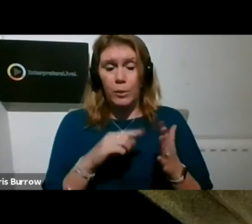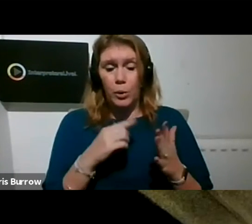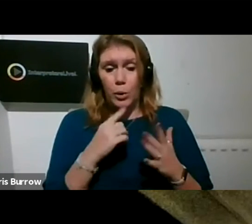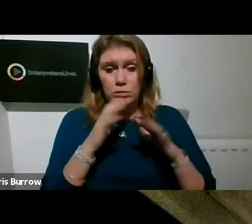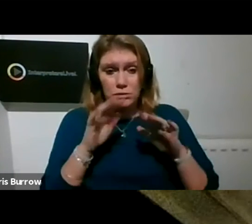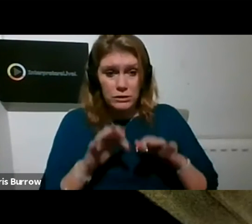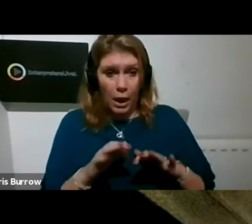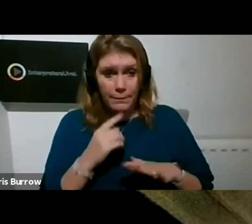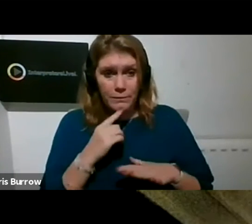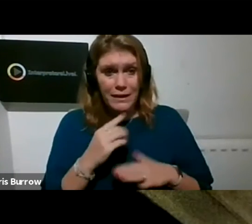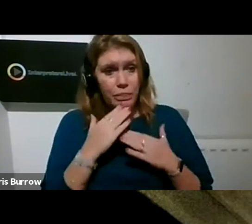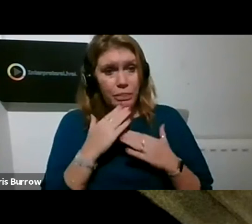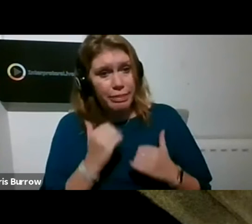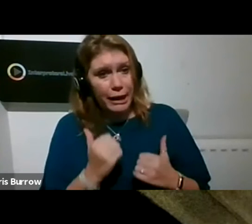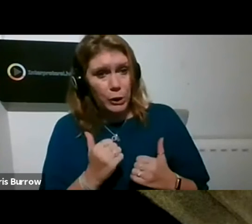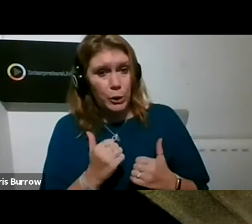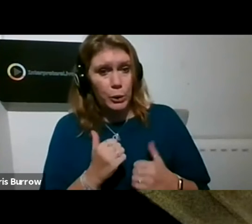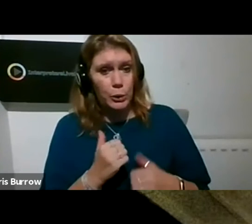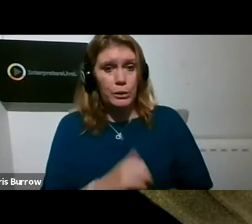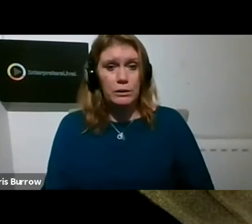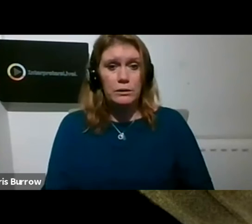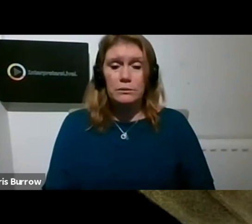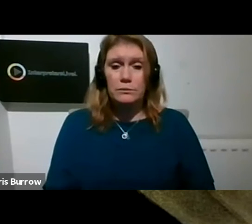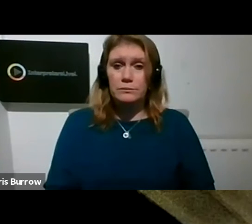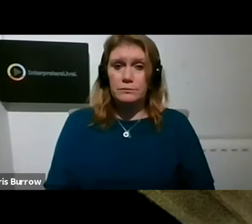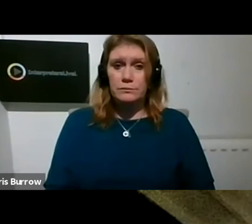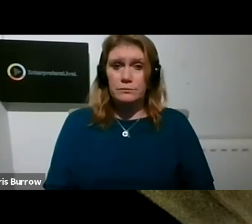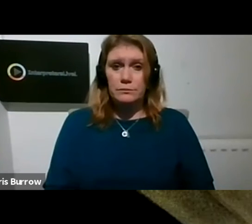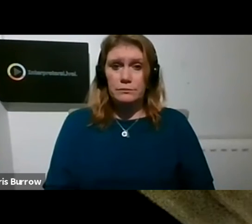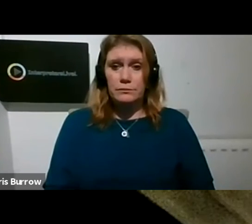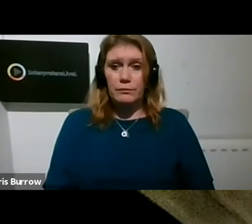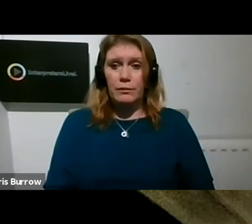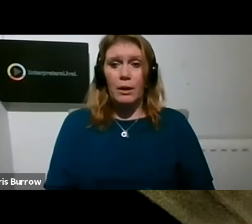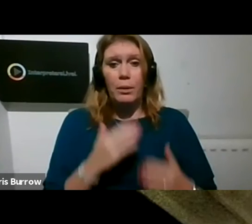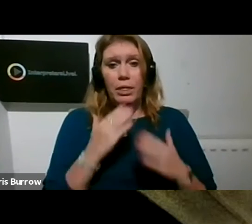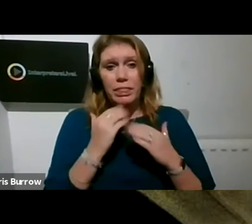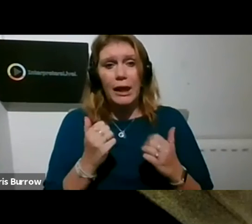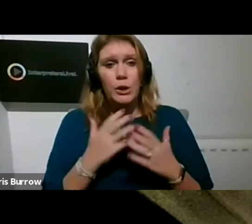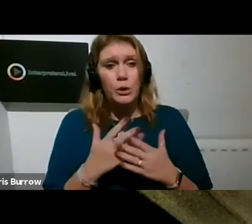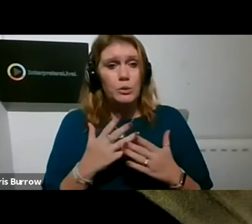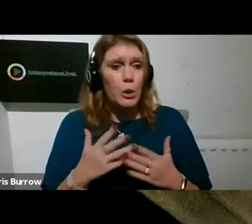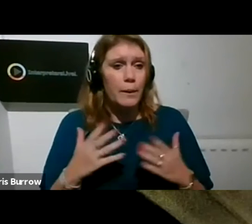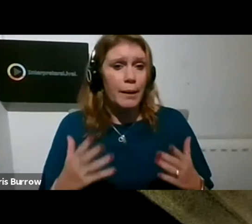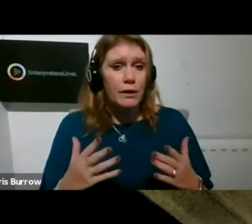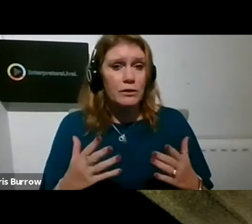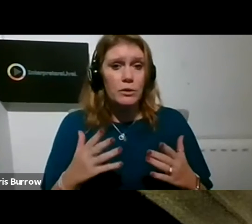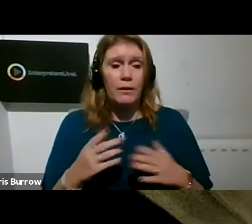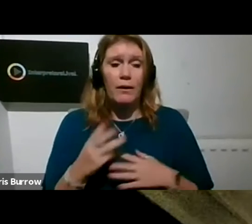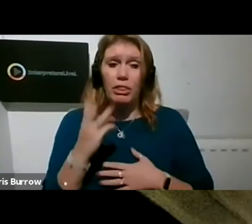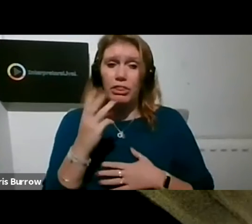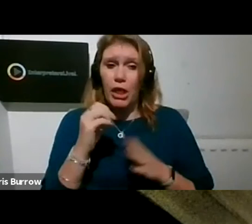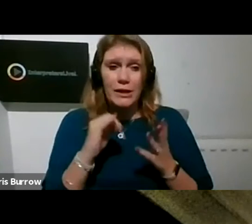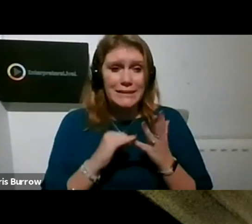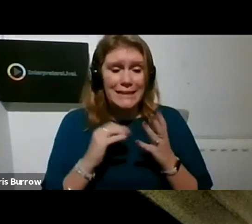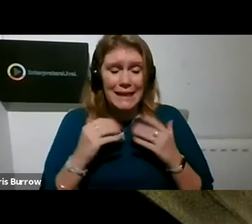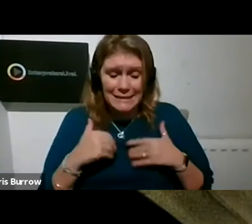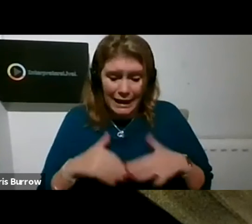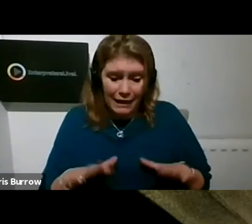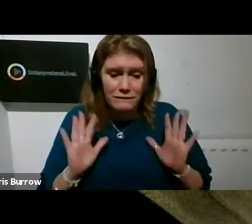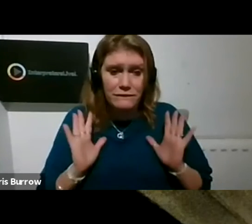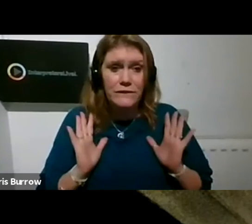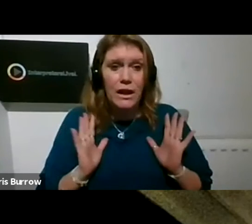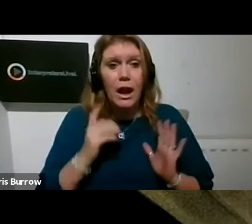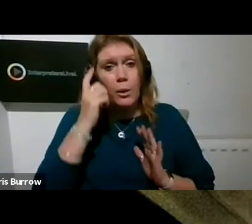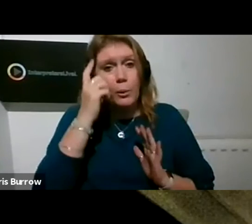can read it, says, thank you. Well, thank you so much again. We've got about 30 seconds left. I'm